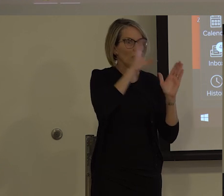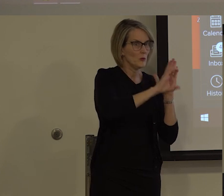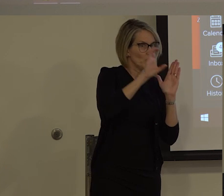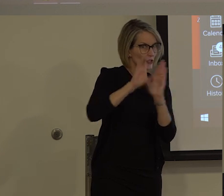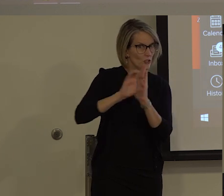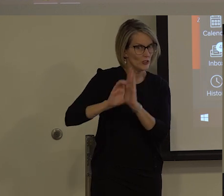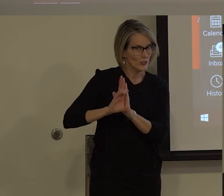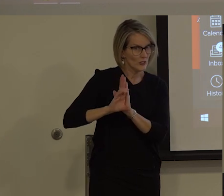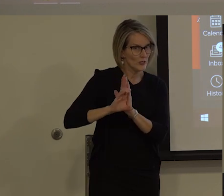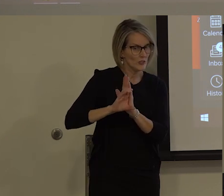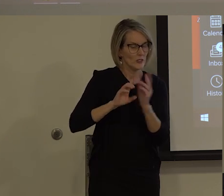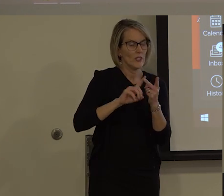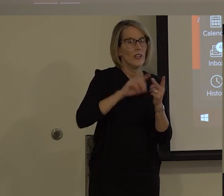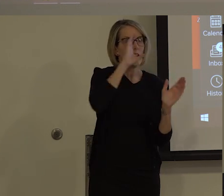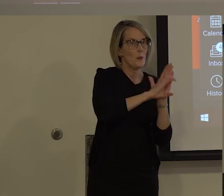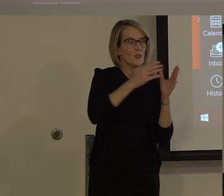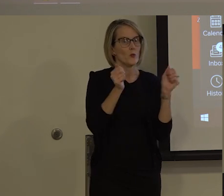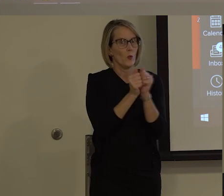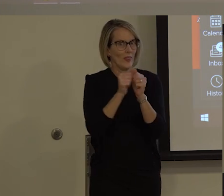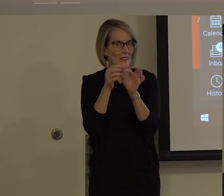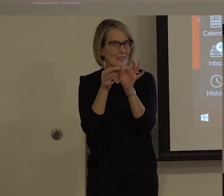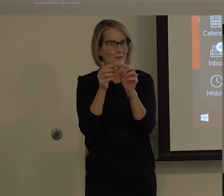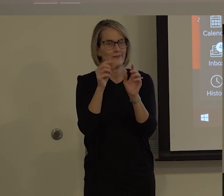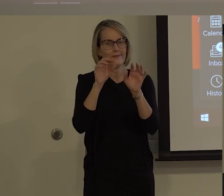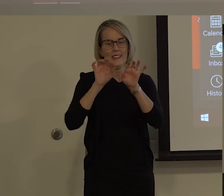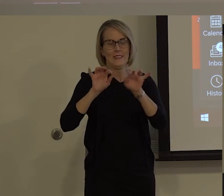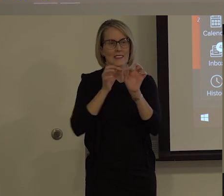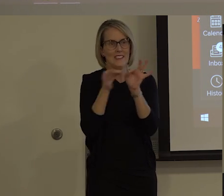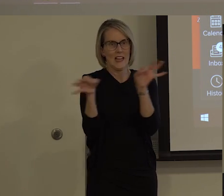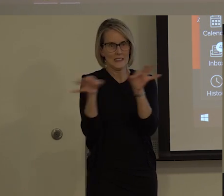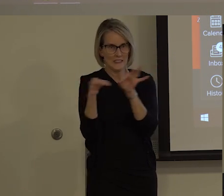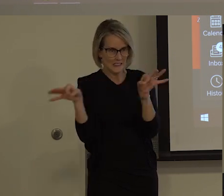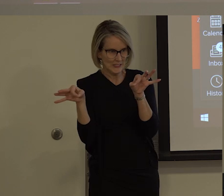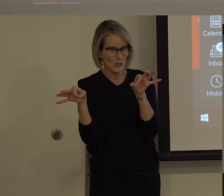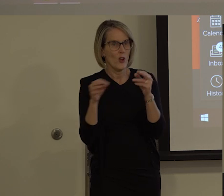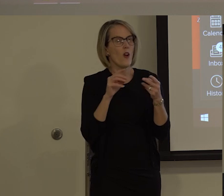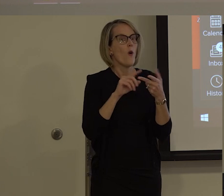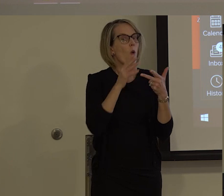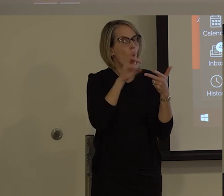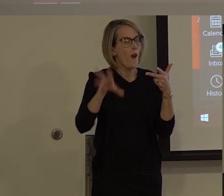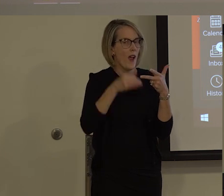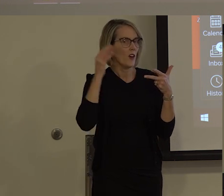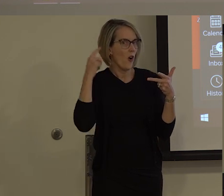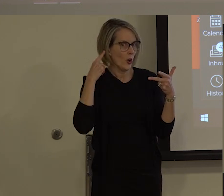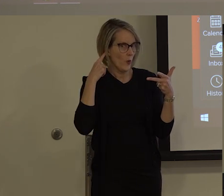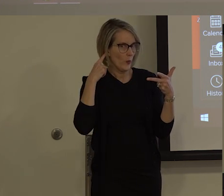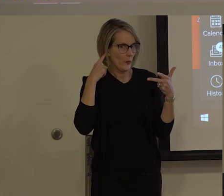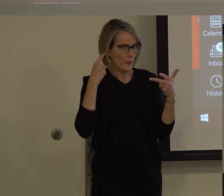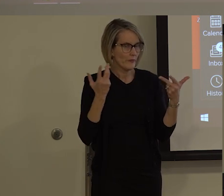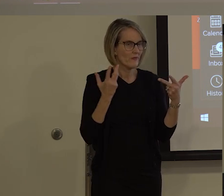images, a combination of images and text, and we can also insert the audio. So this particular one, we've chunked the alphabet